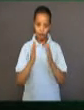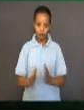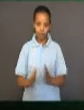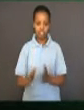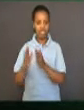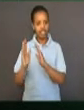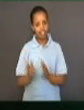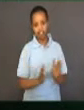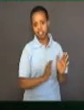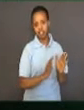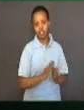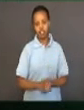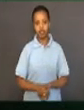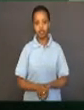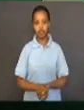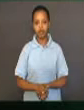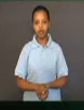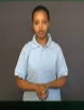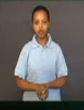Students, let's get ready.